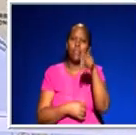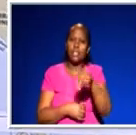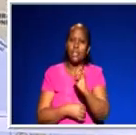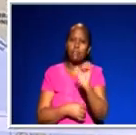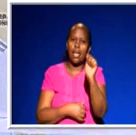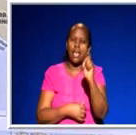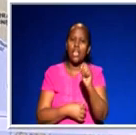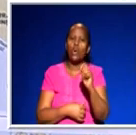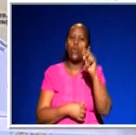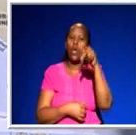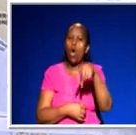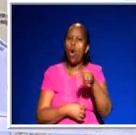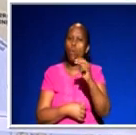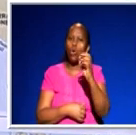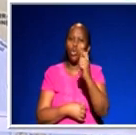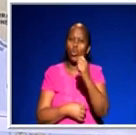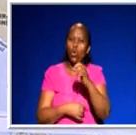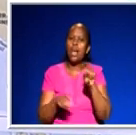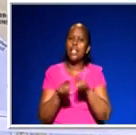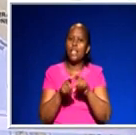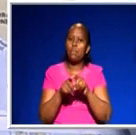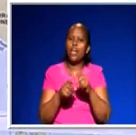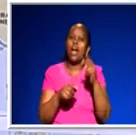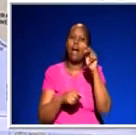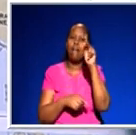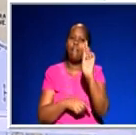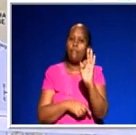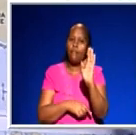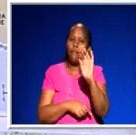We have Portugal. We have also France. But we have written